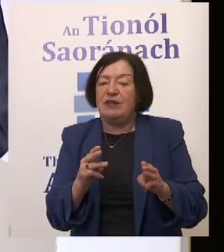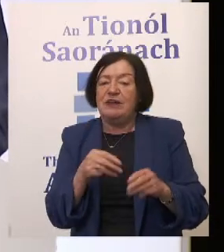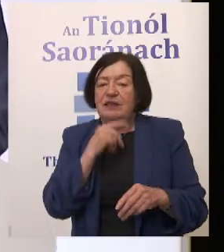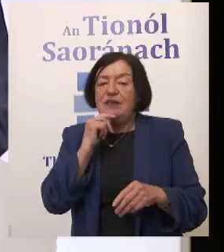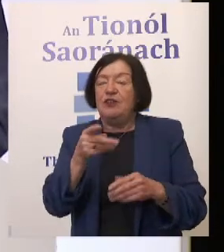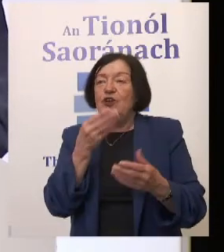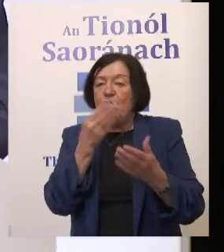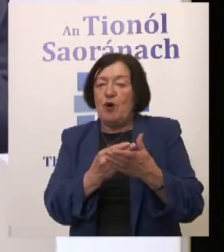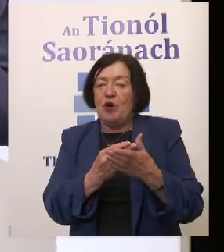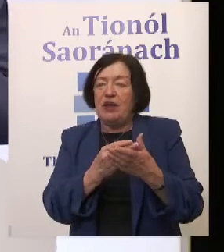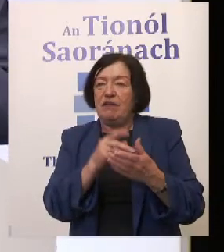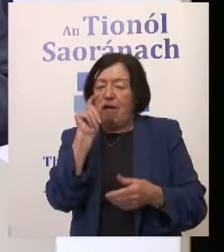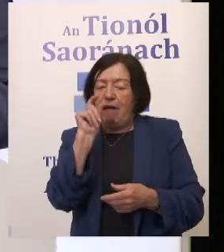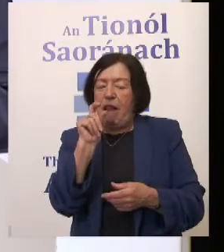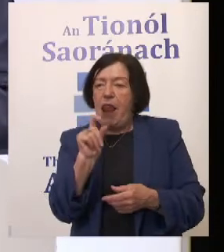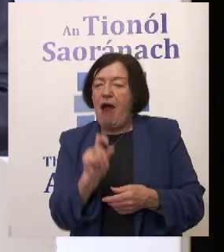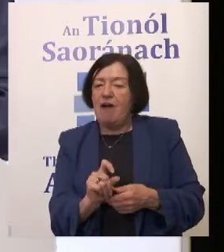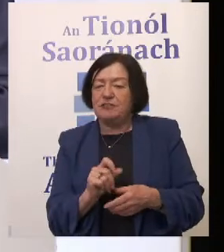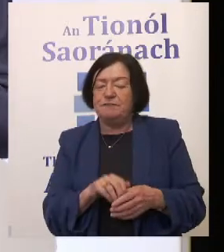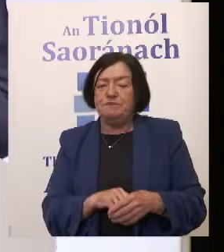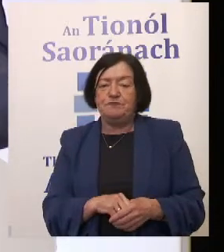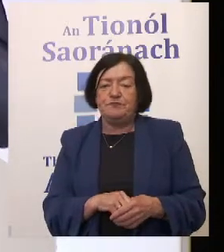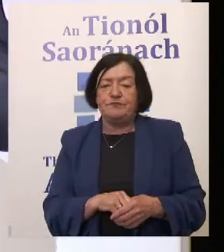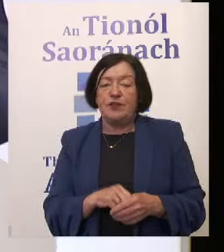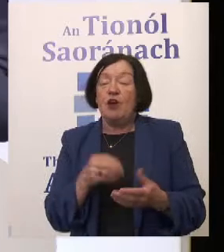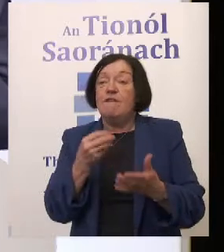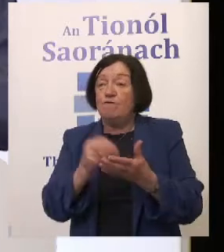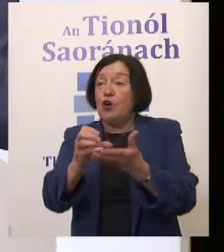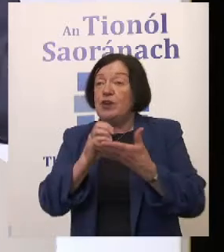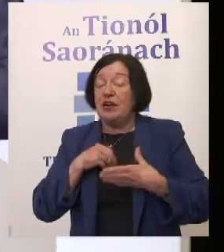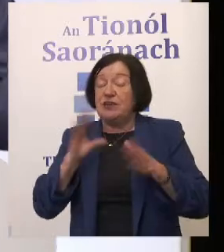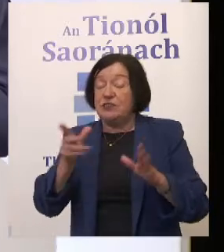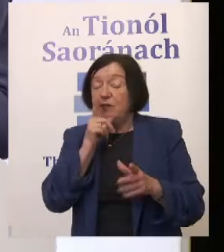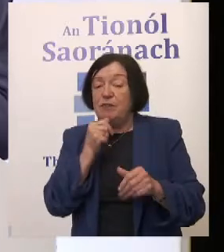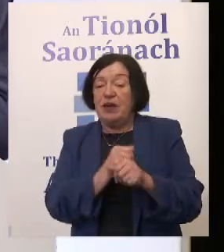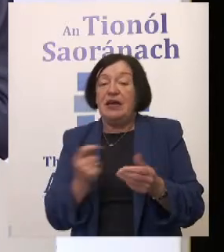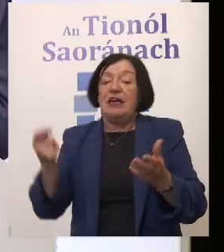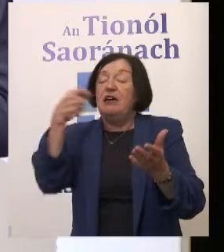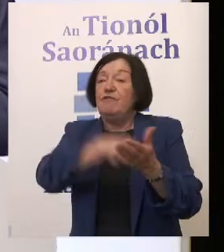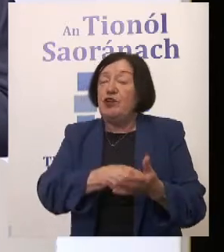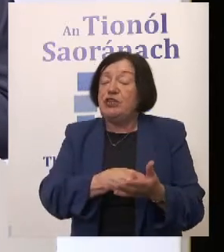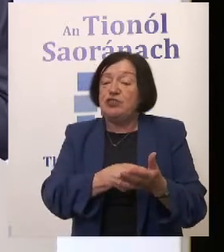in a caveat about what that might be. Funding, I talked about fear of additional